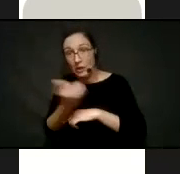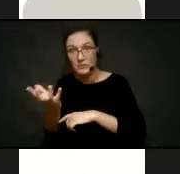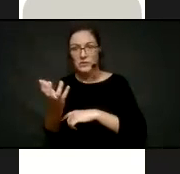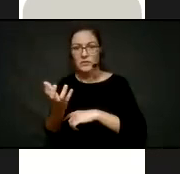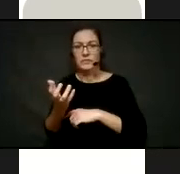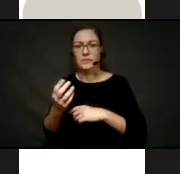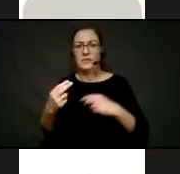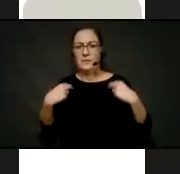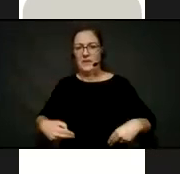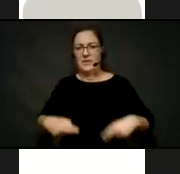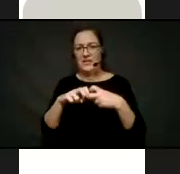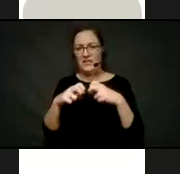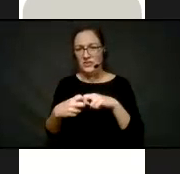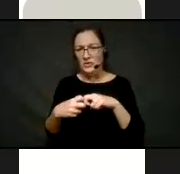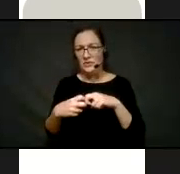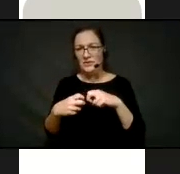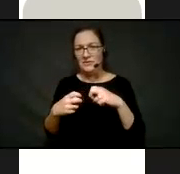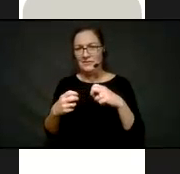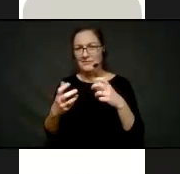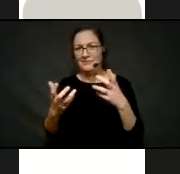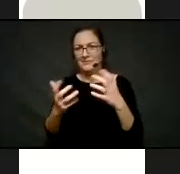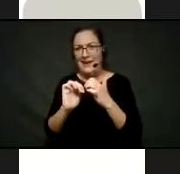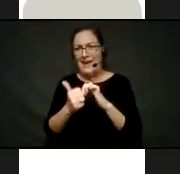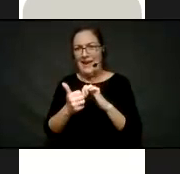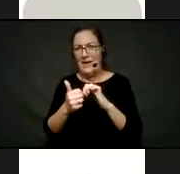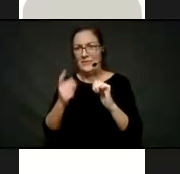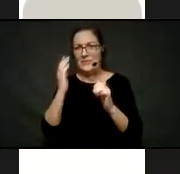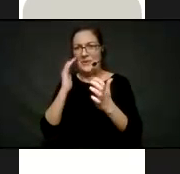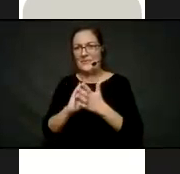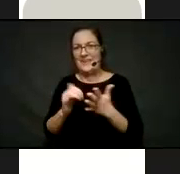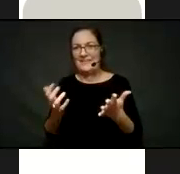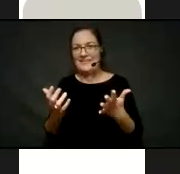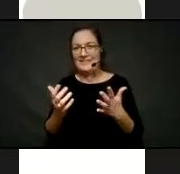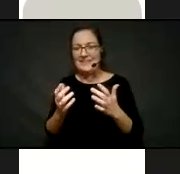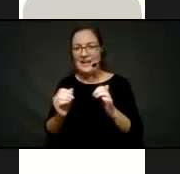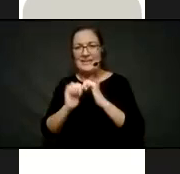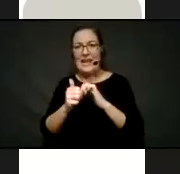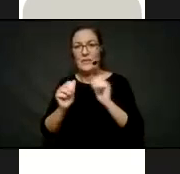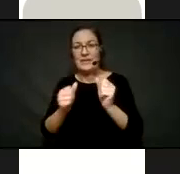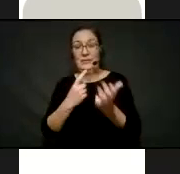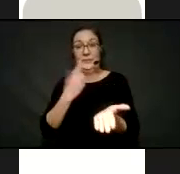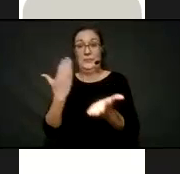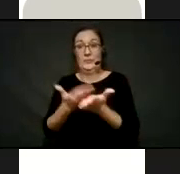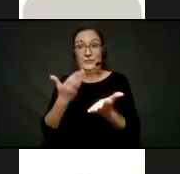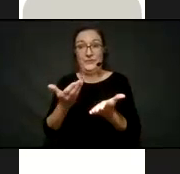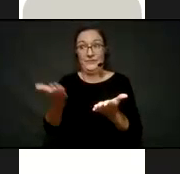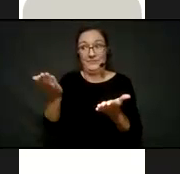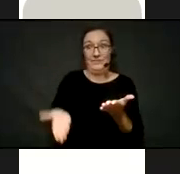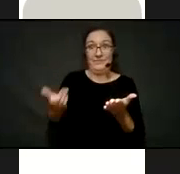to judge that? I mean, what do we need to do to show you guys that she does have these